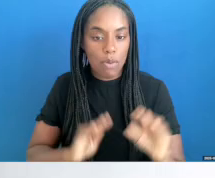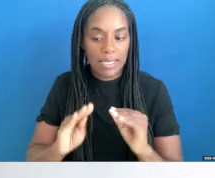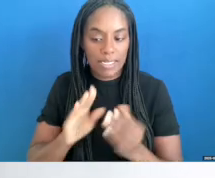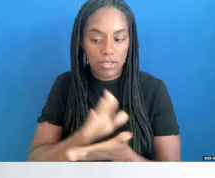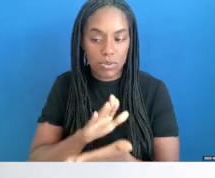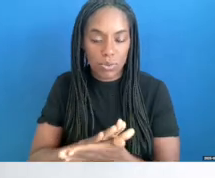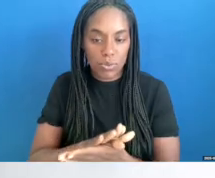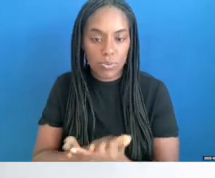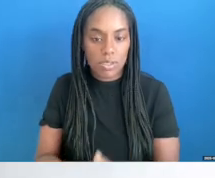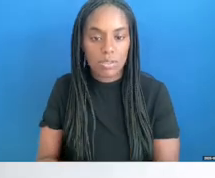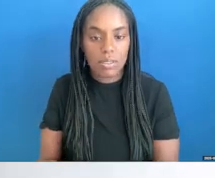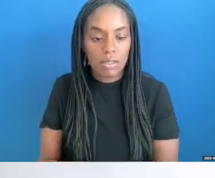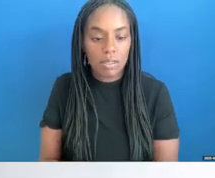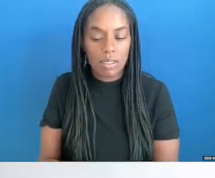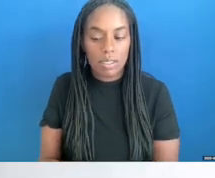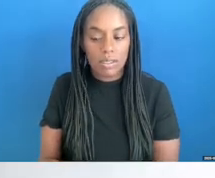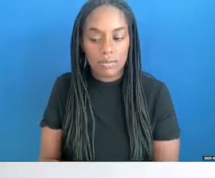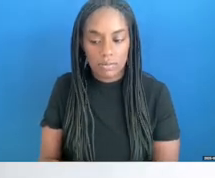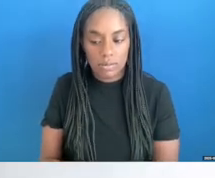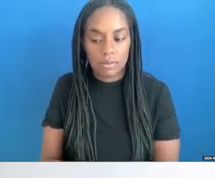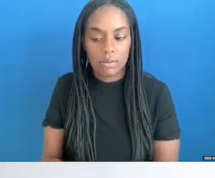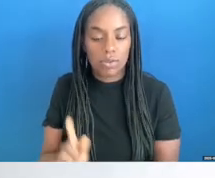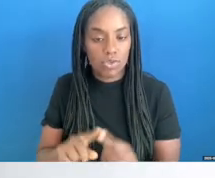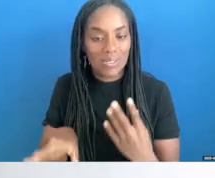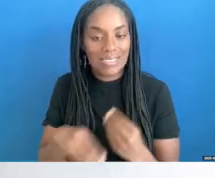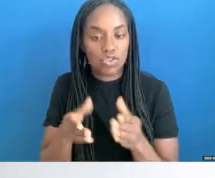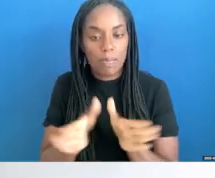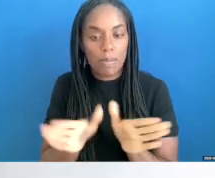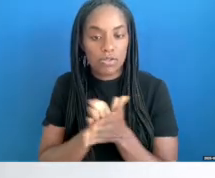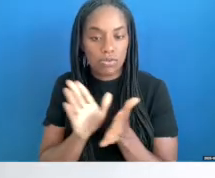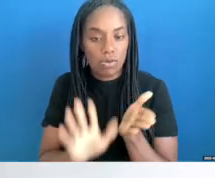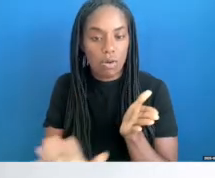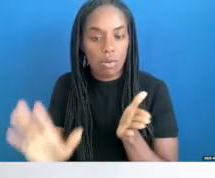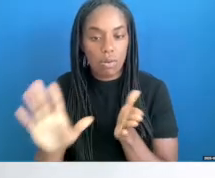additional public schools throughout the state.